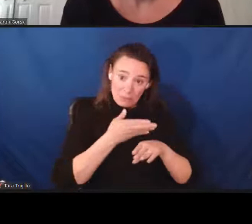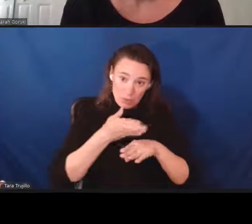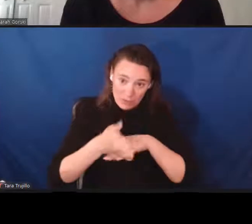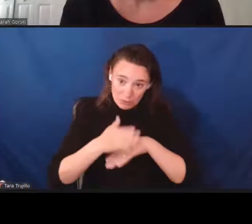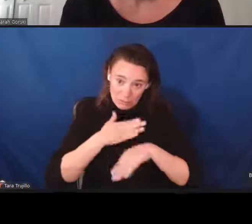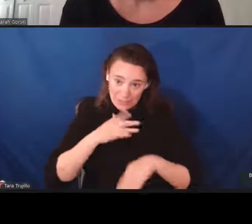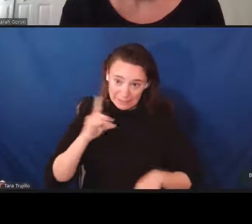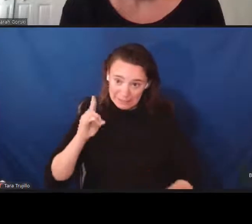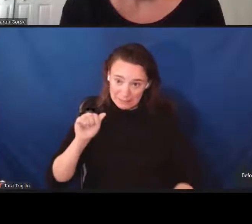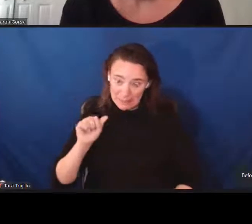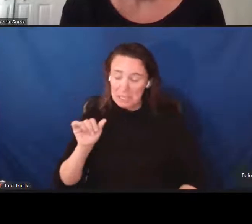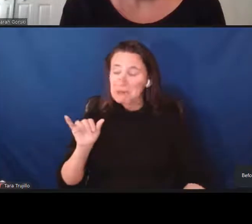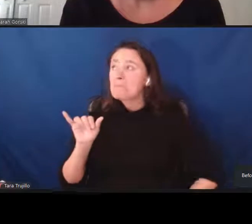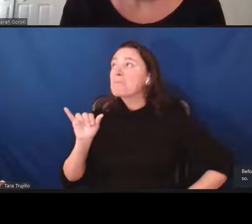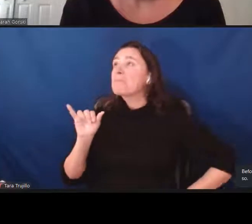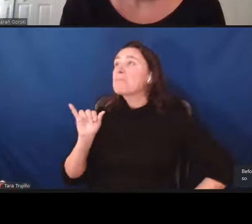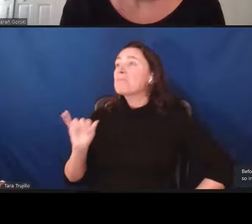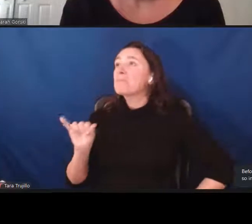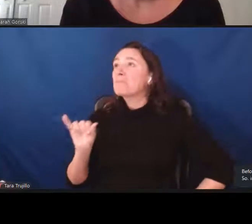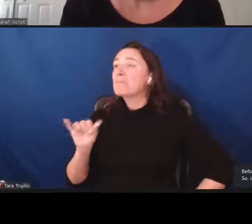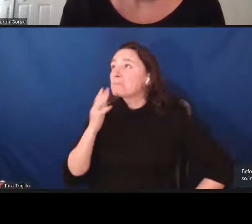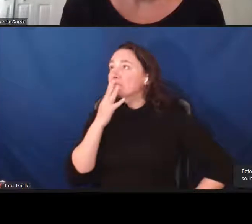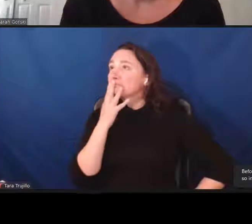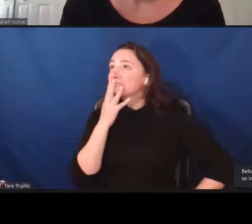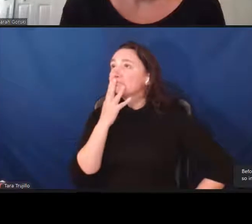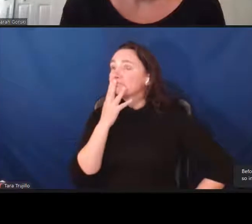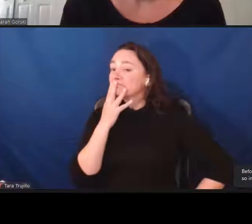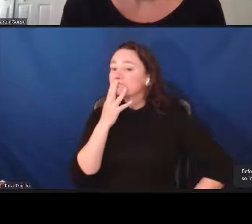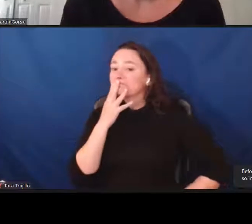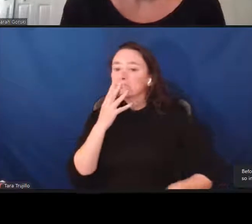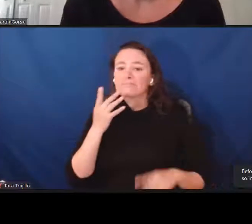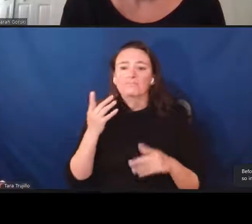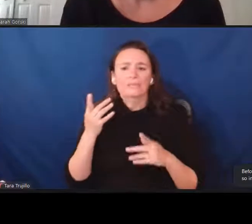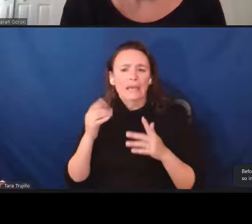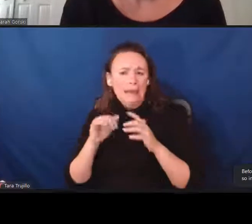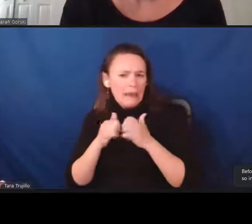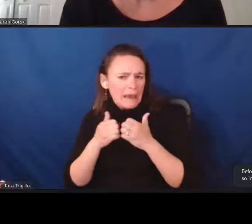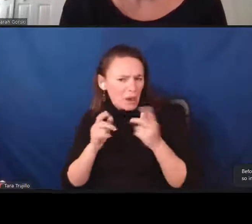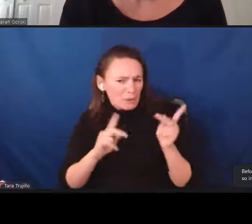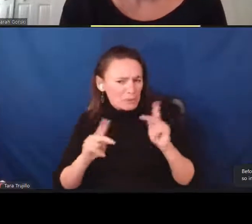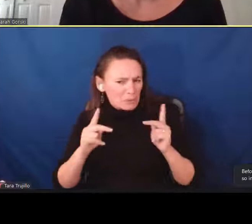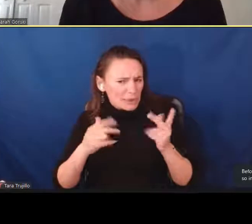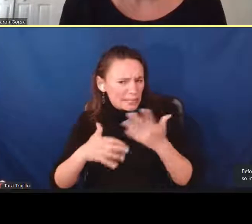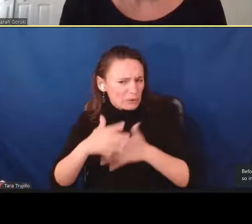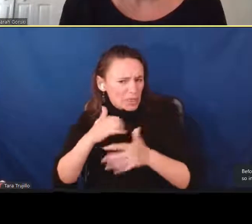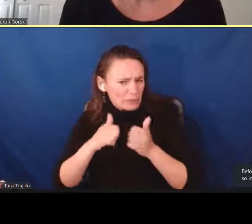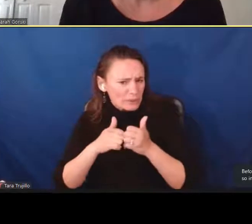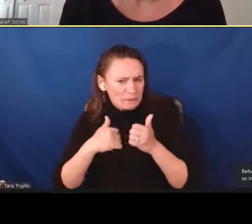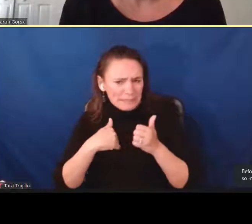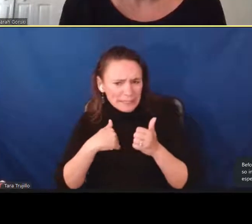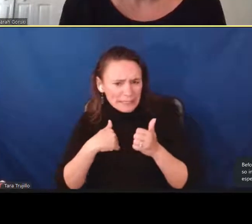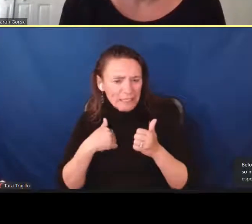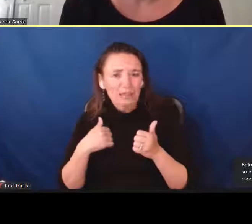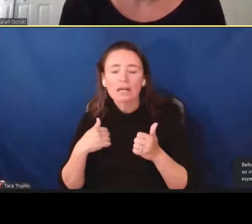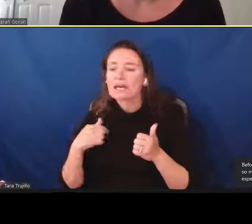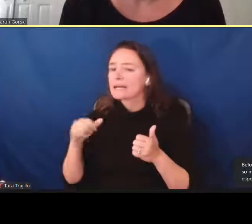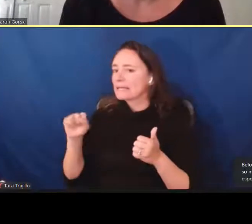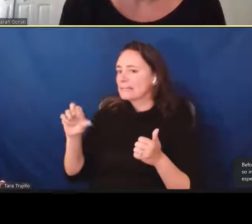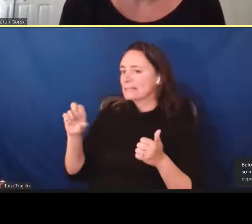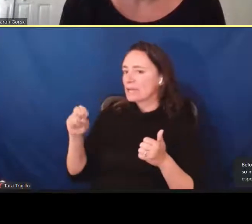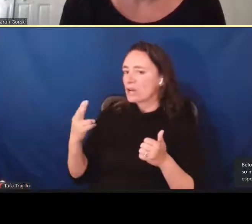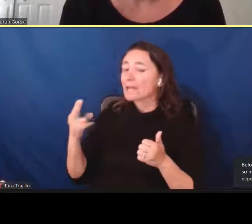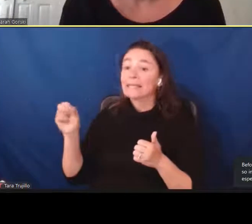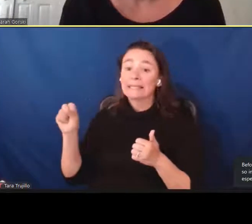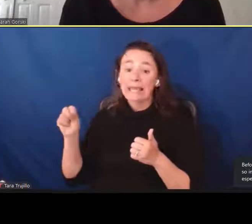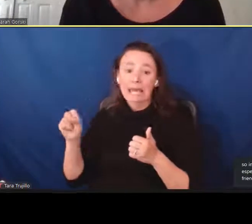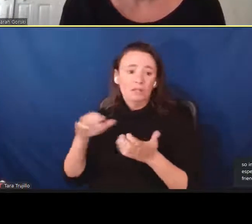Mm-hmm. Yeah, so in the way people interacted with me, or yeah, especially like at school or with